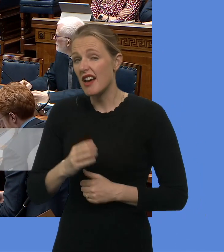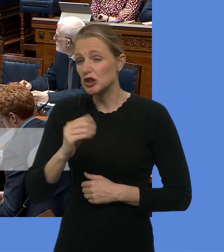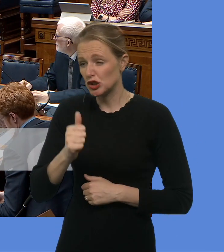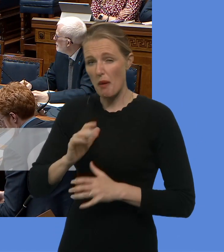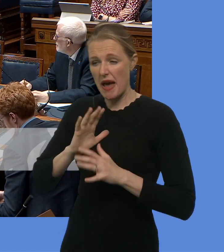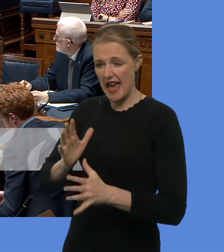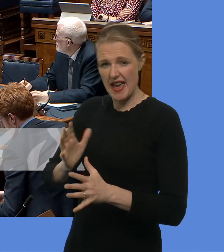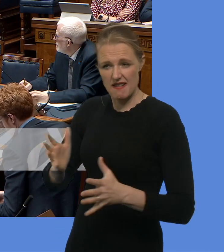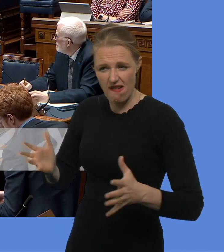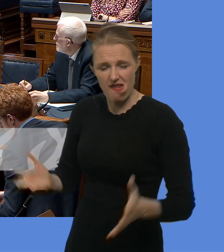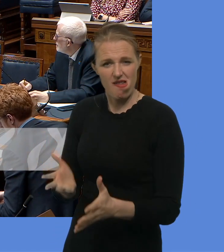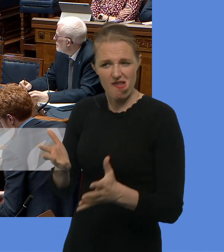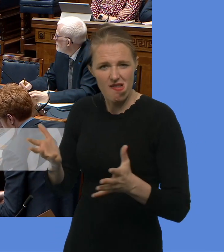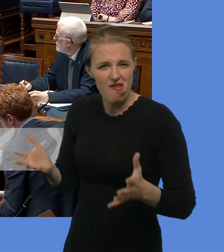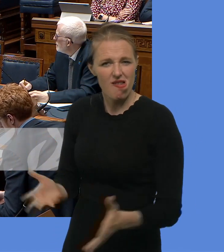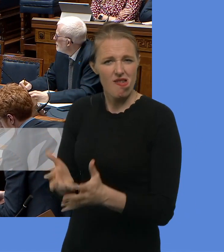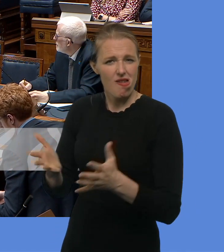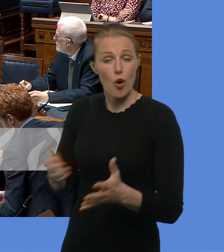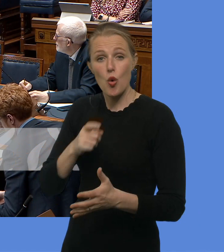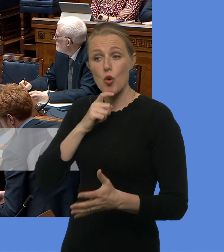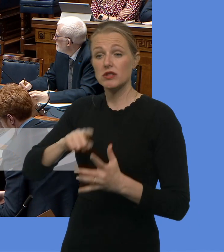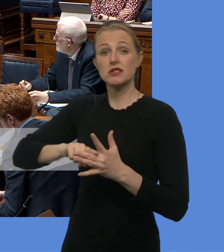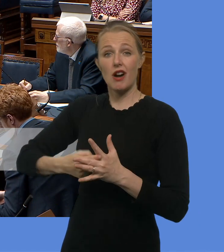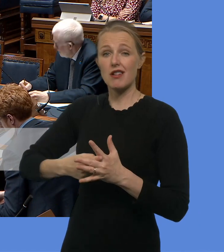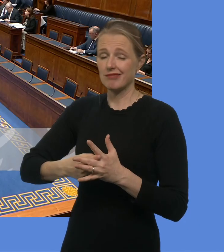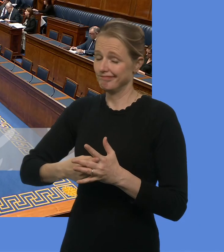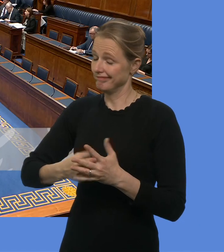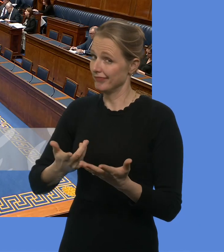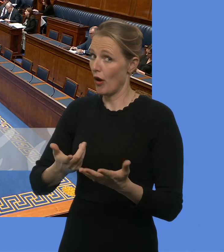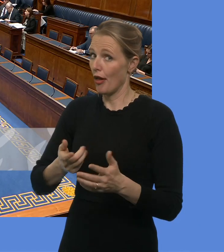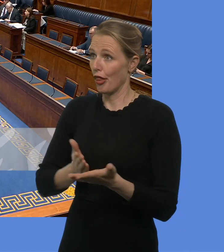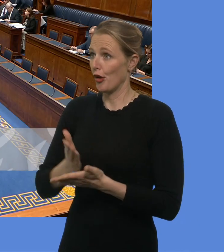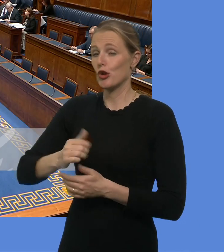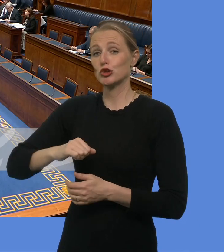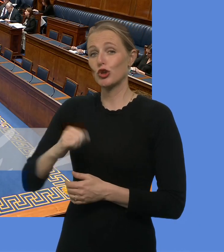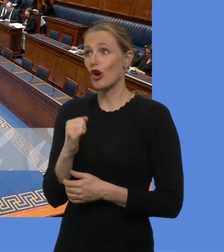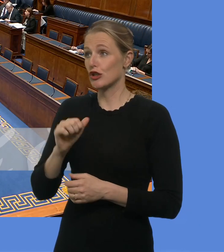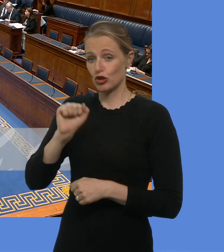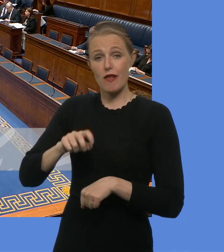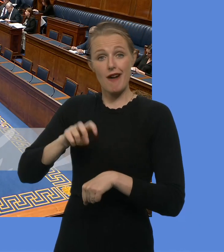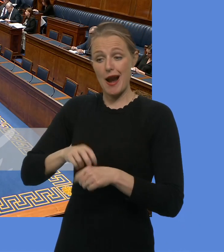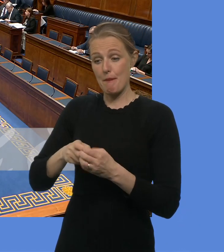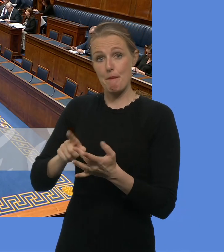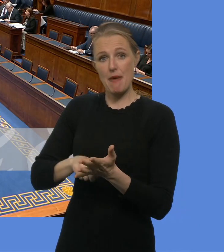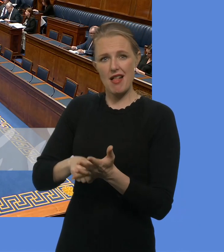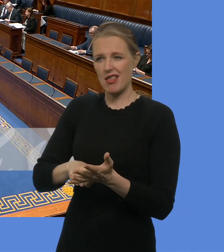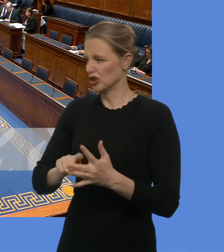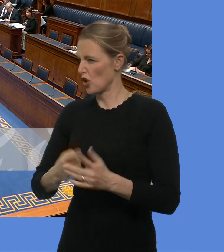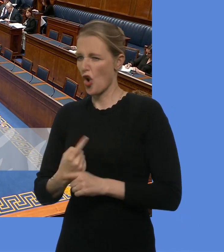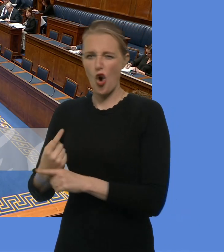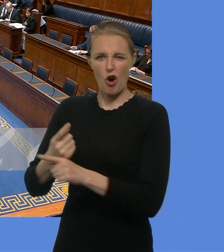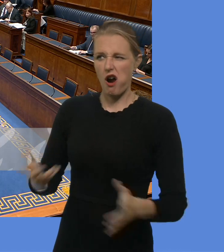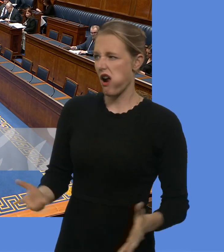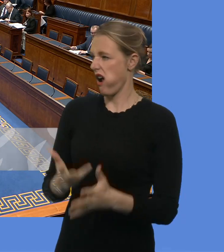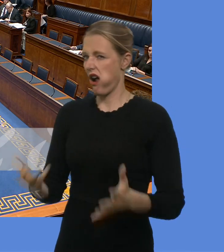those discussing the Scottish bill and the bill in the Republic of Ireland. Before calling Orla Flynn, I just remind members